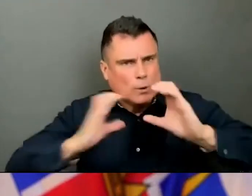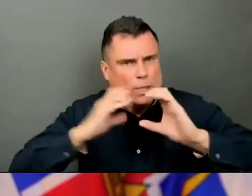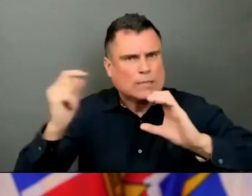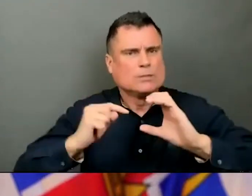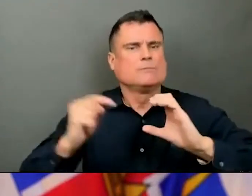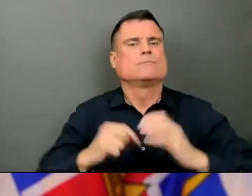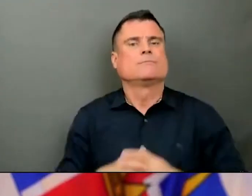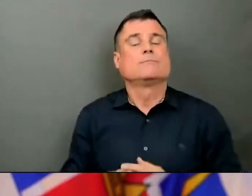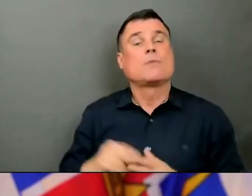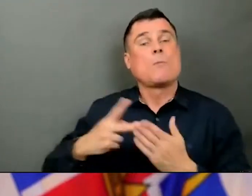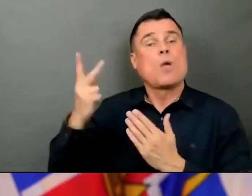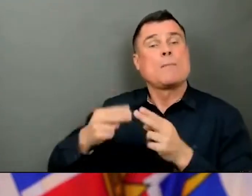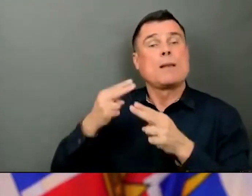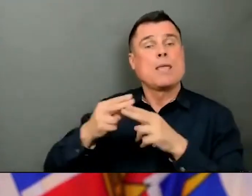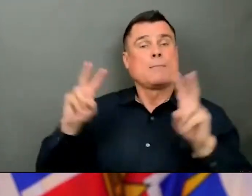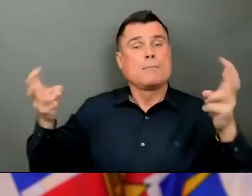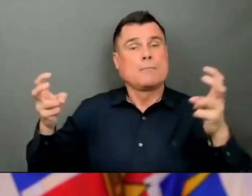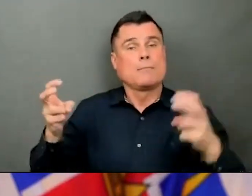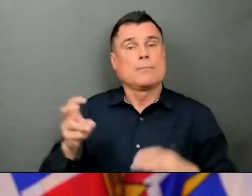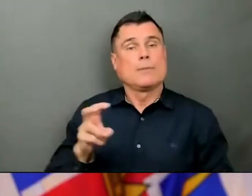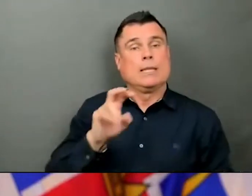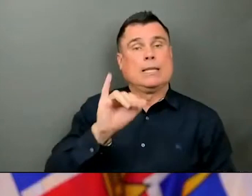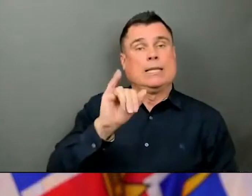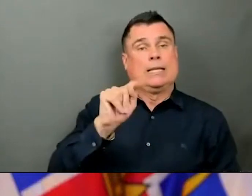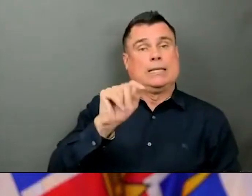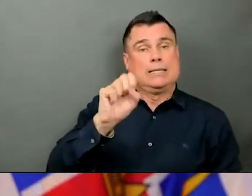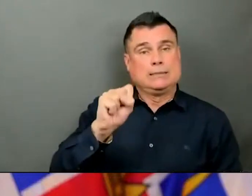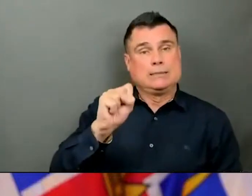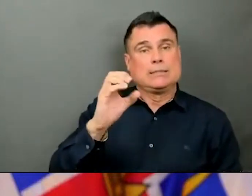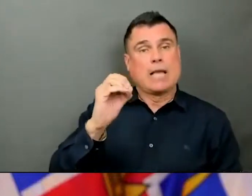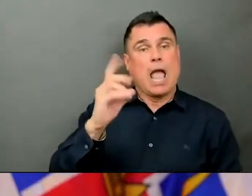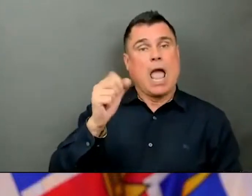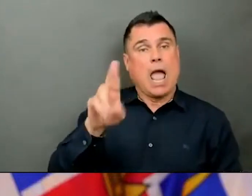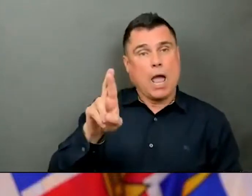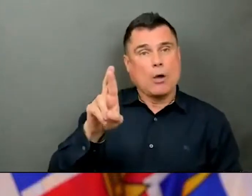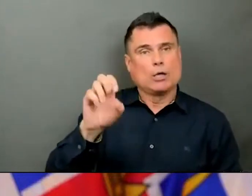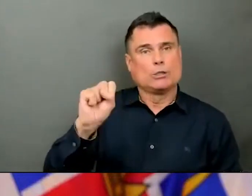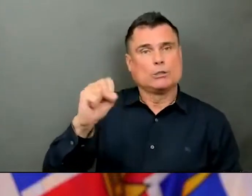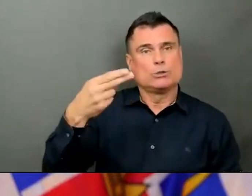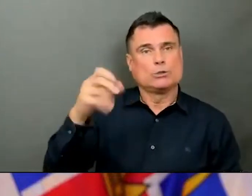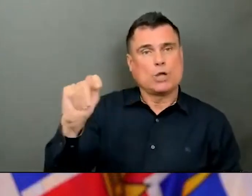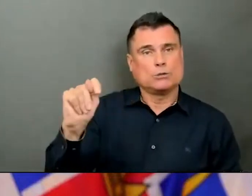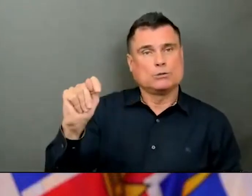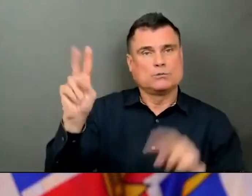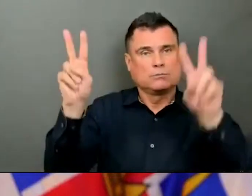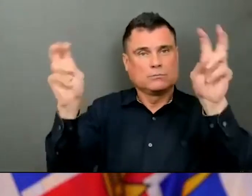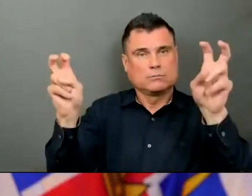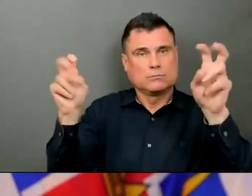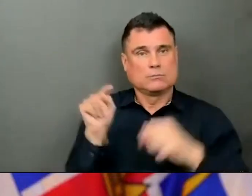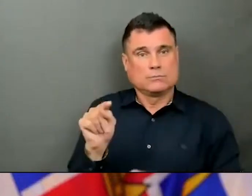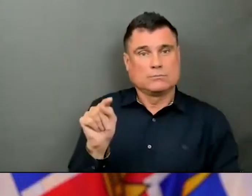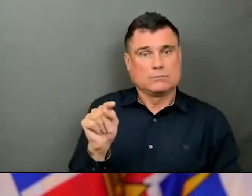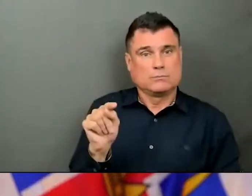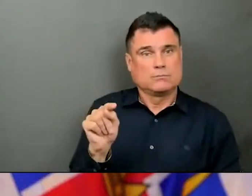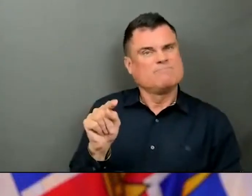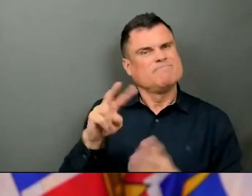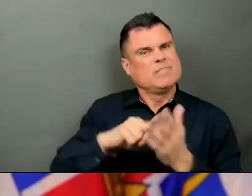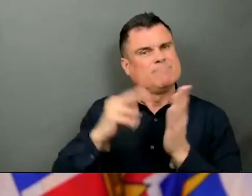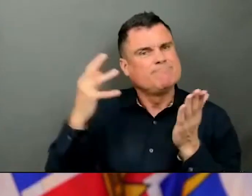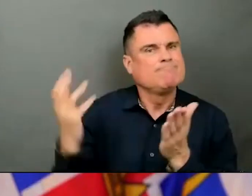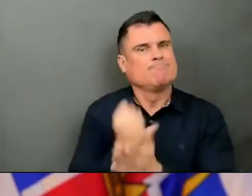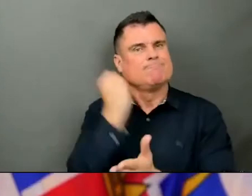programs that is designed to reach out to different communities, and we want to be part of that as well. Looking at, how do